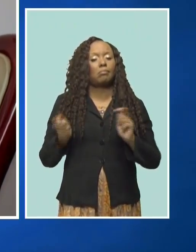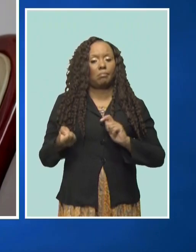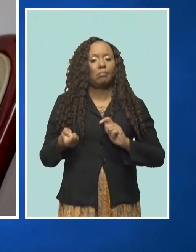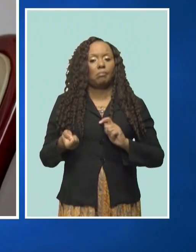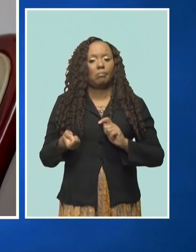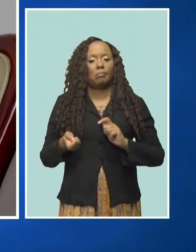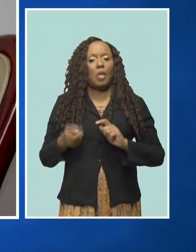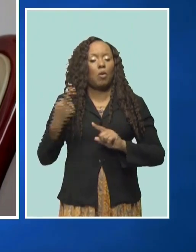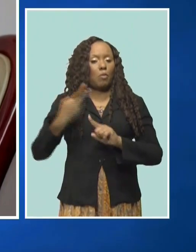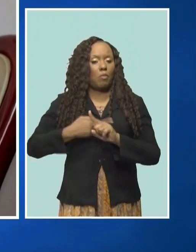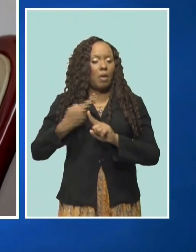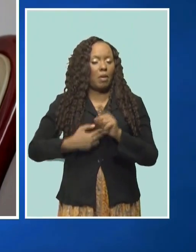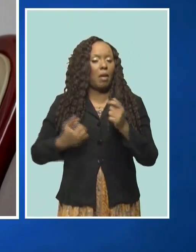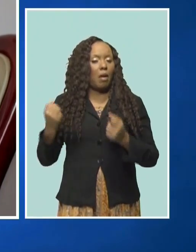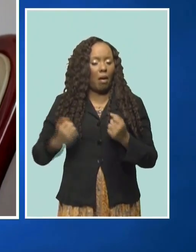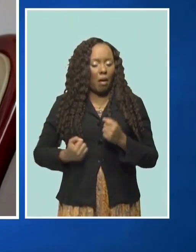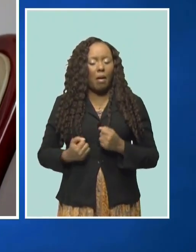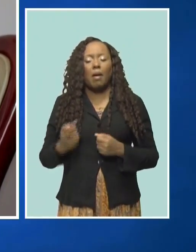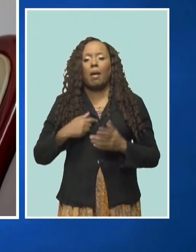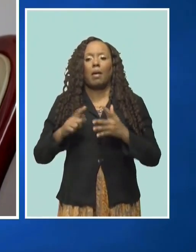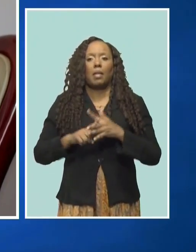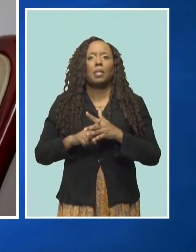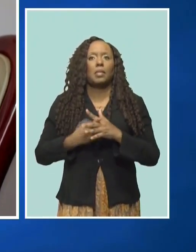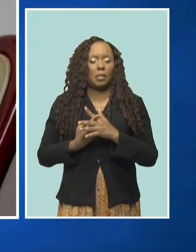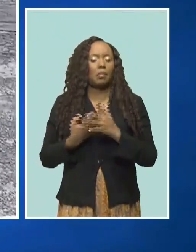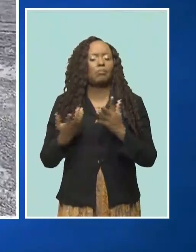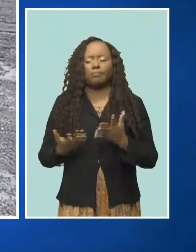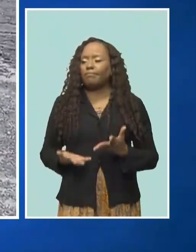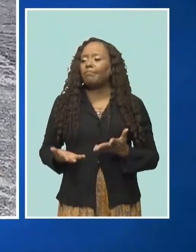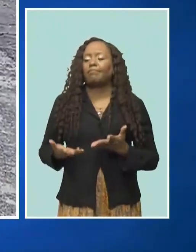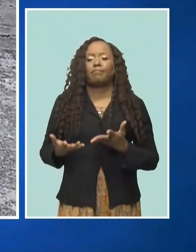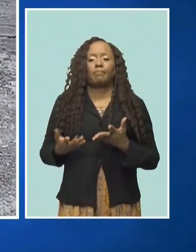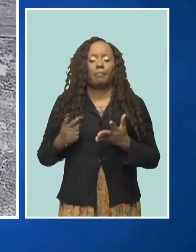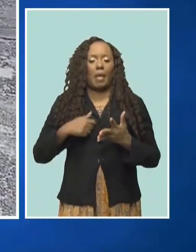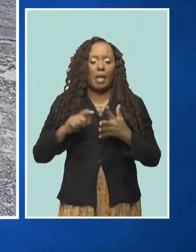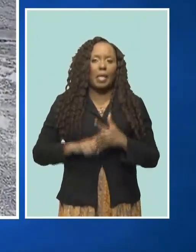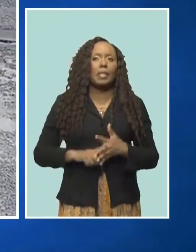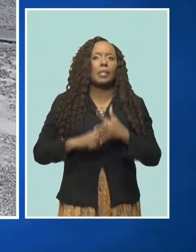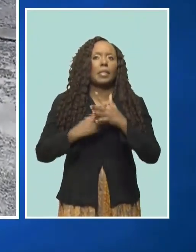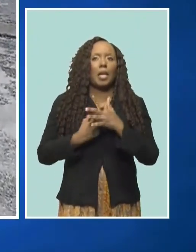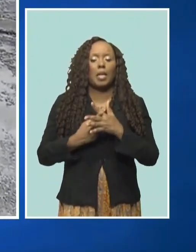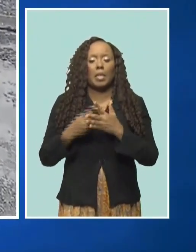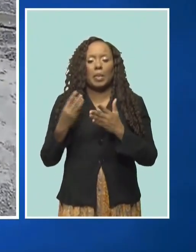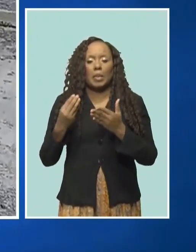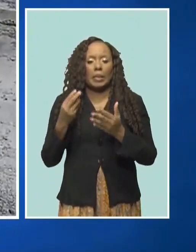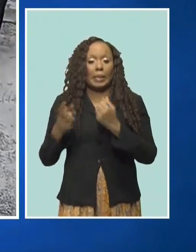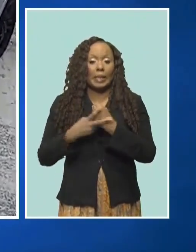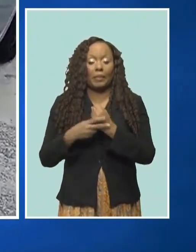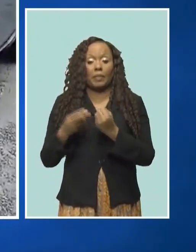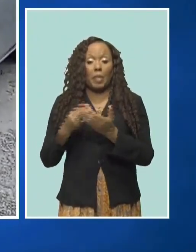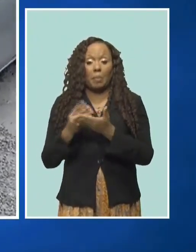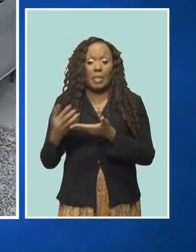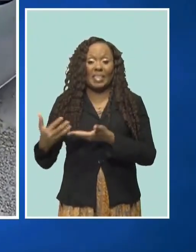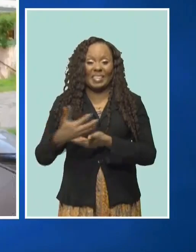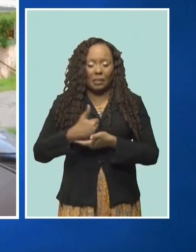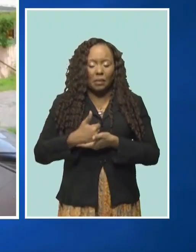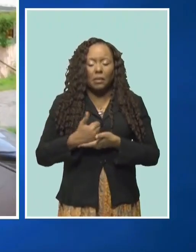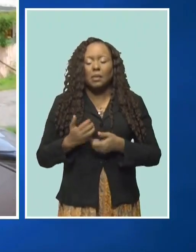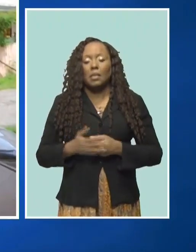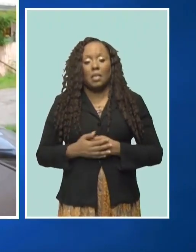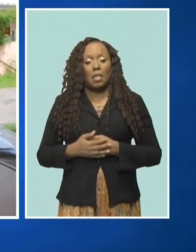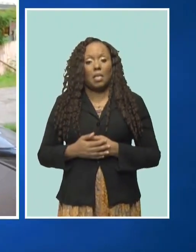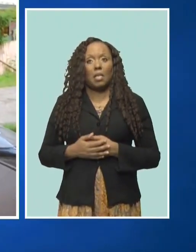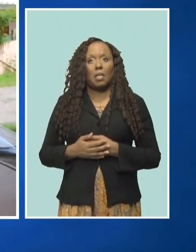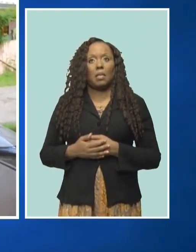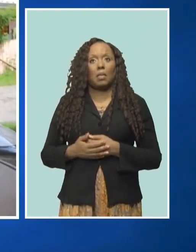funding. So when the car is out, I take the bus to get from point A to point B. In terms of the taxi services, there's a